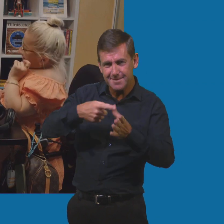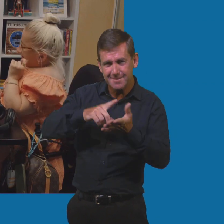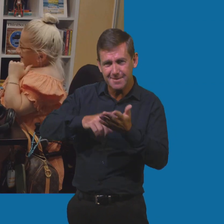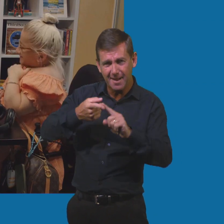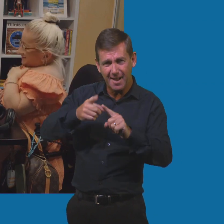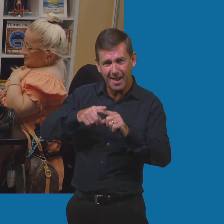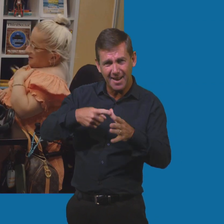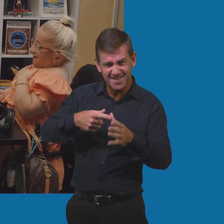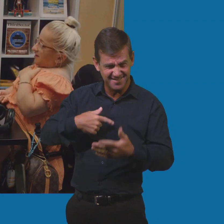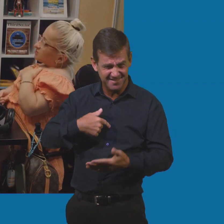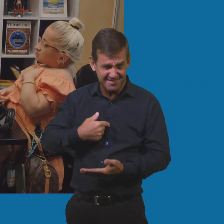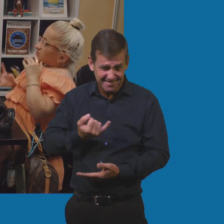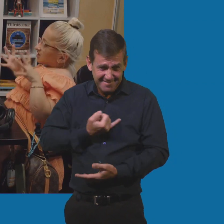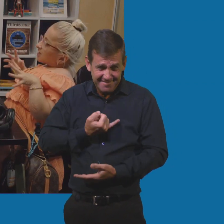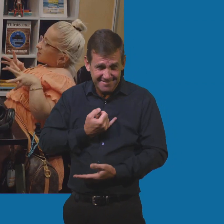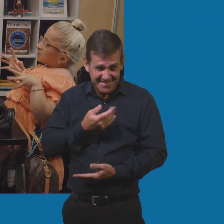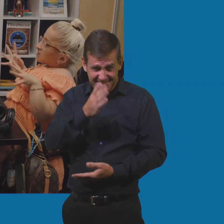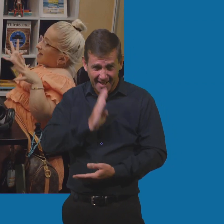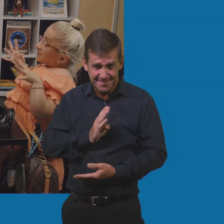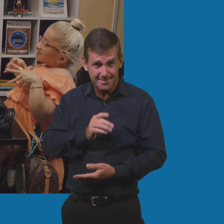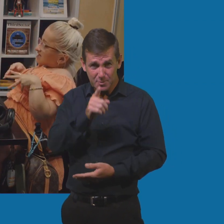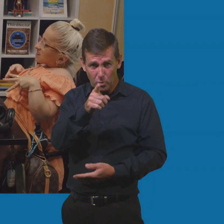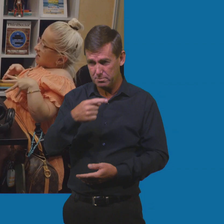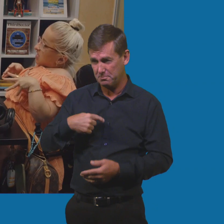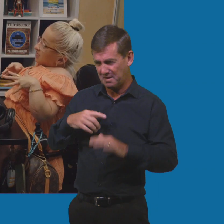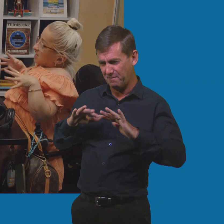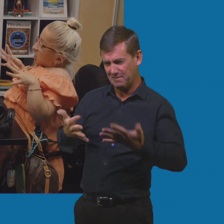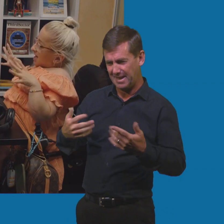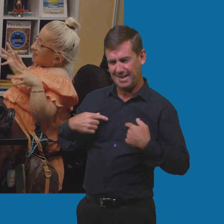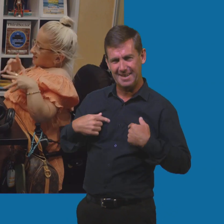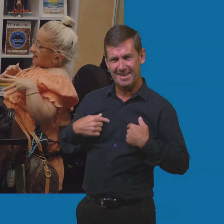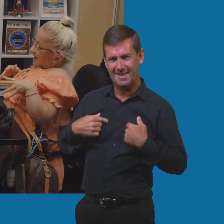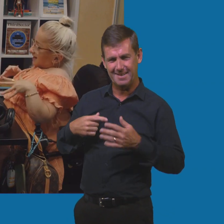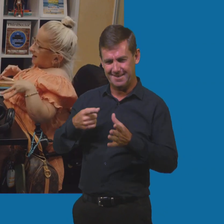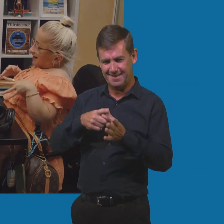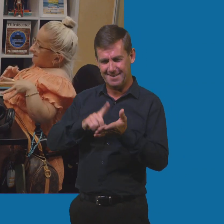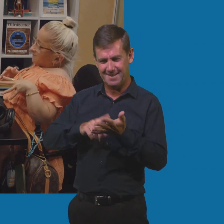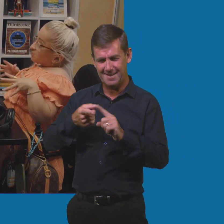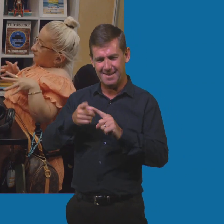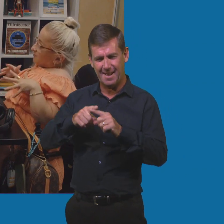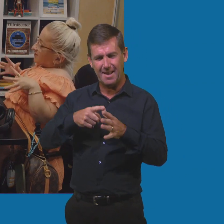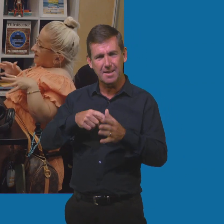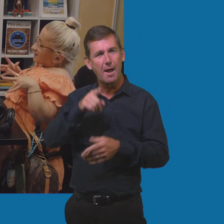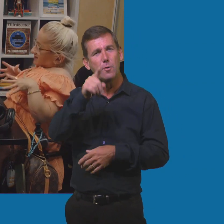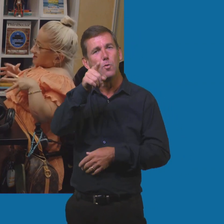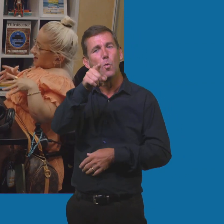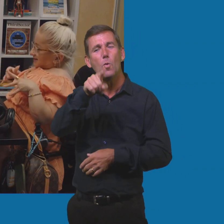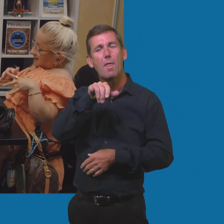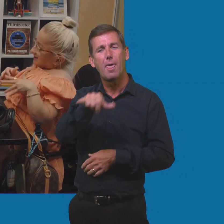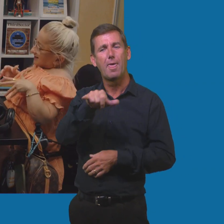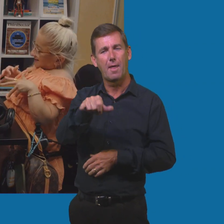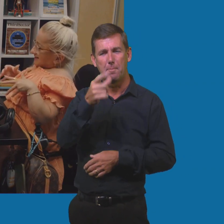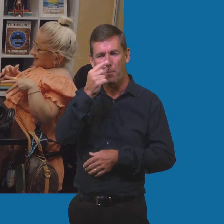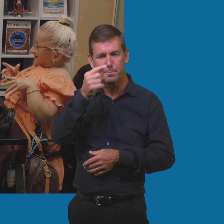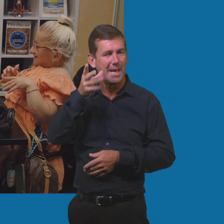don't have an Alexa. Do you not? No. Do you think like they're listening in? I do. The I'm one of government those. is